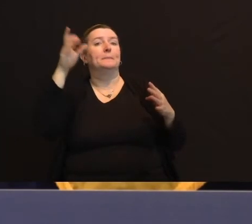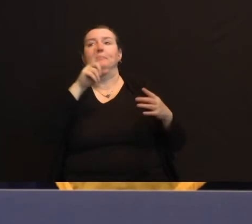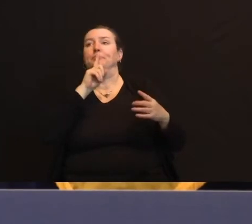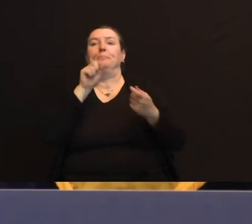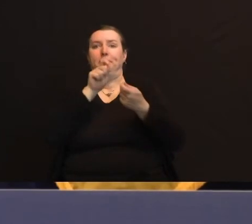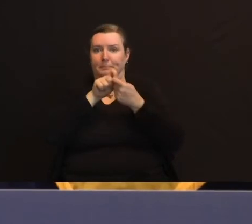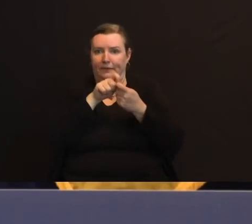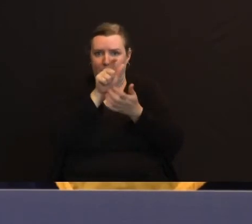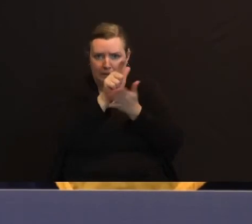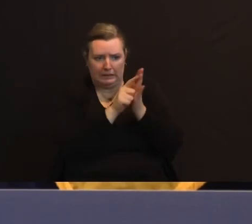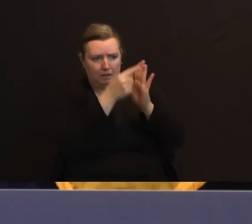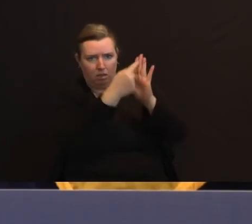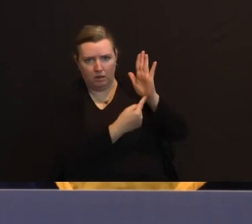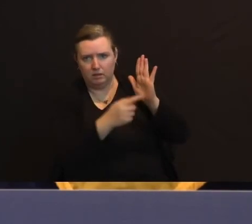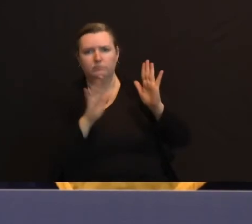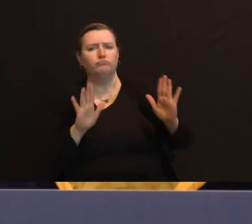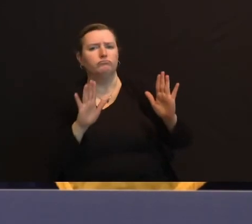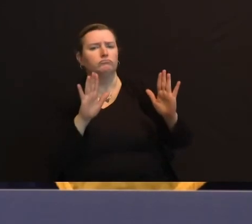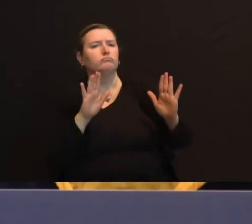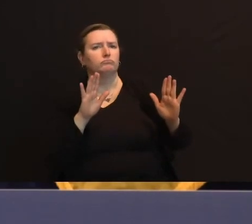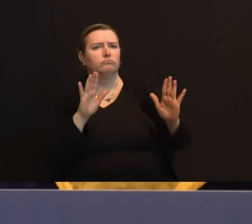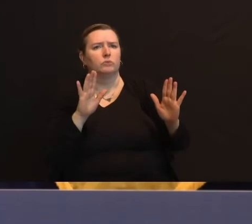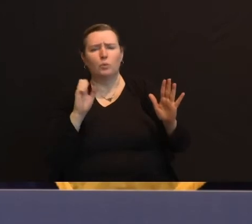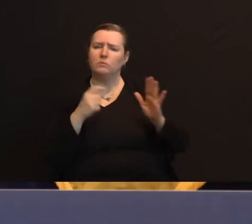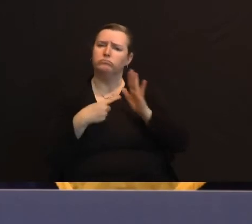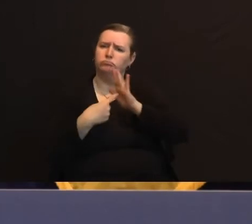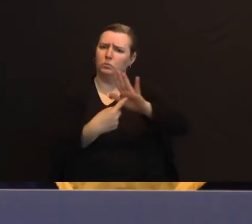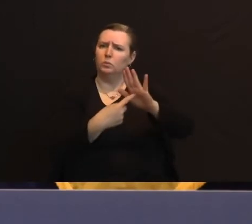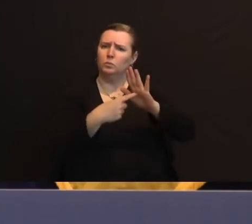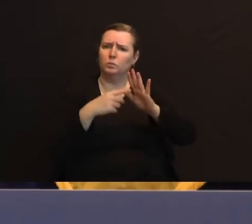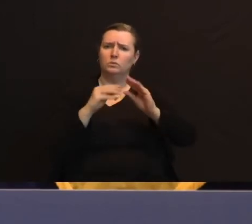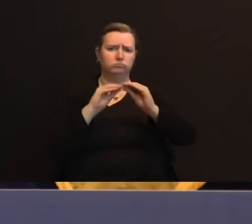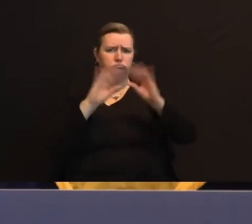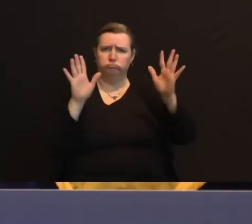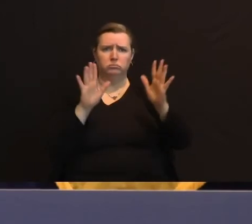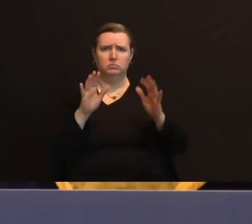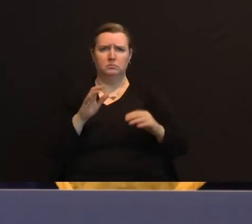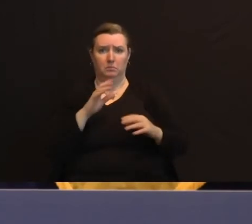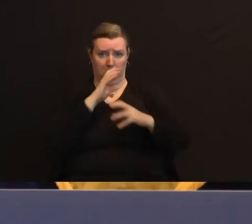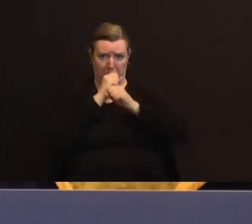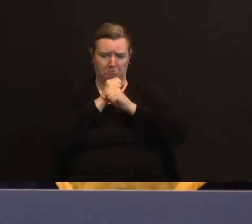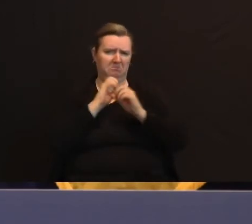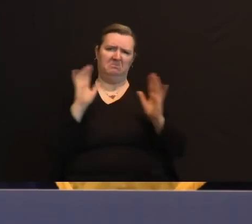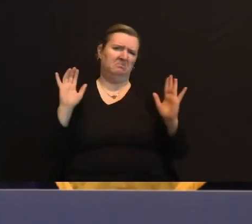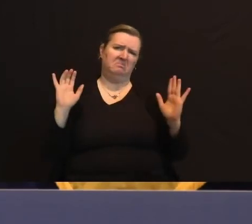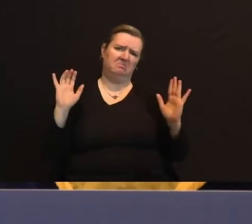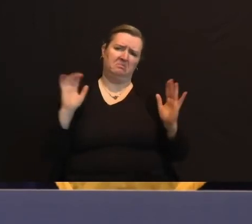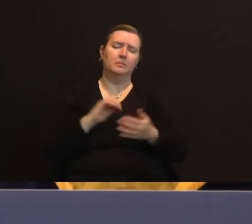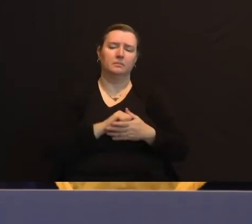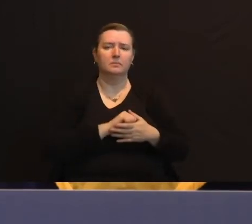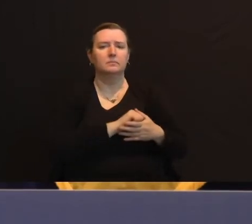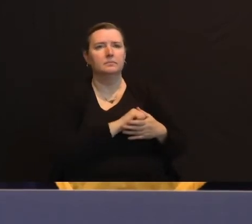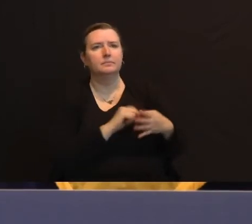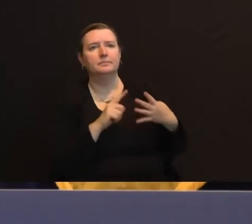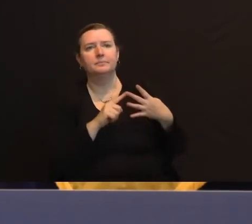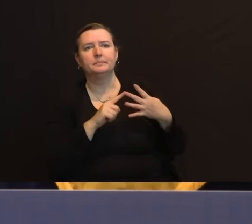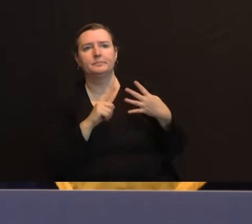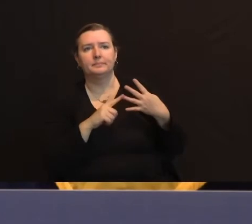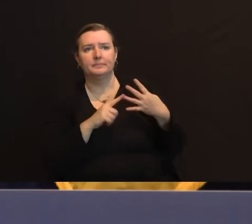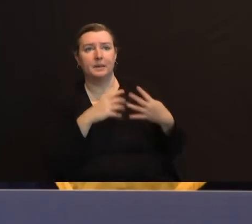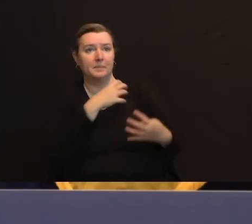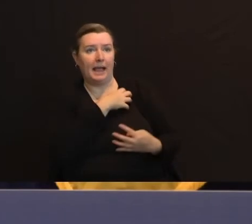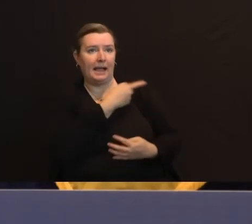will, as a conceptual matter, I like leaning on the side of transparency. Pat, I can anticipate you're not going to want to get